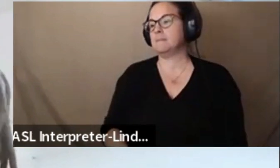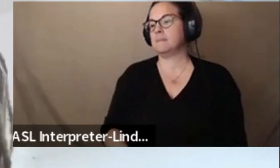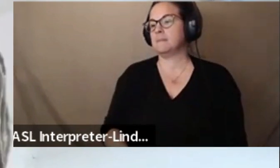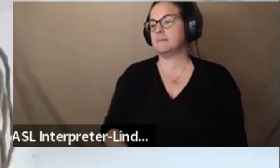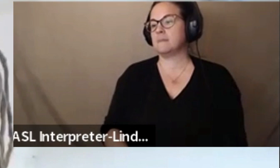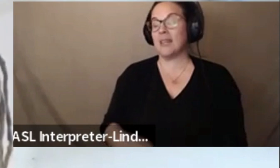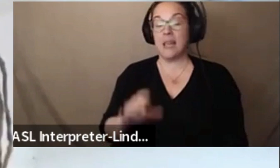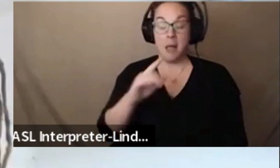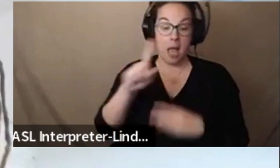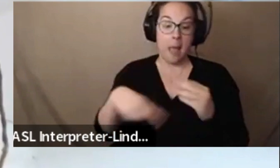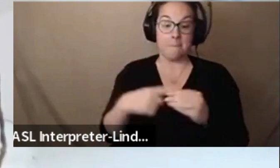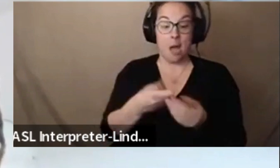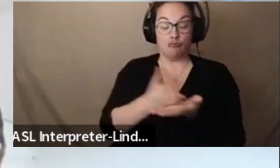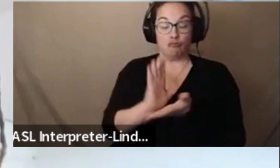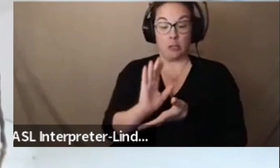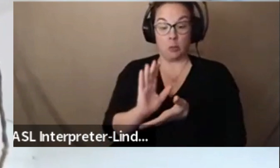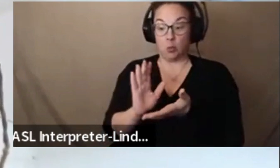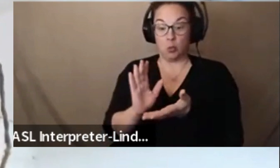And that's really all about